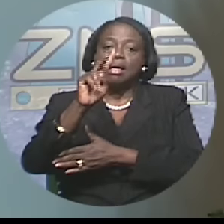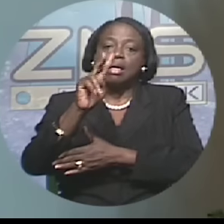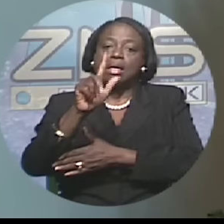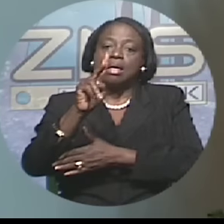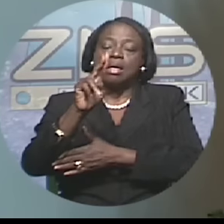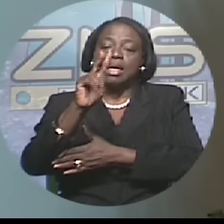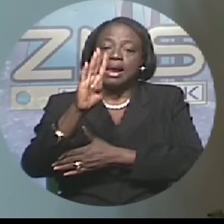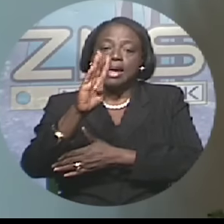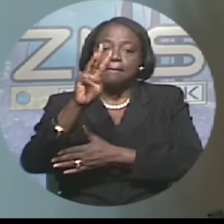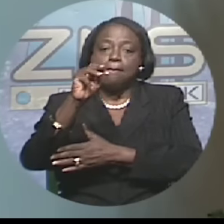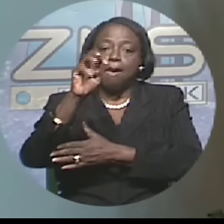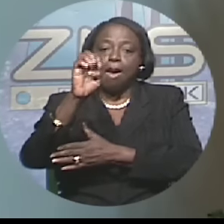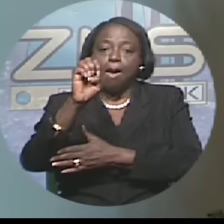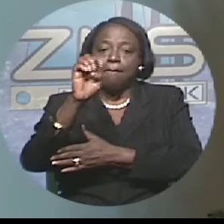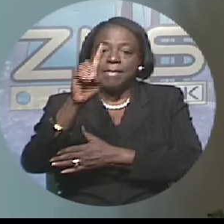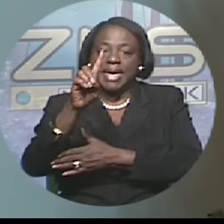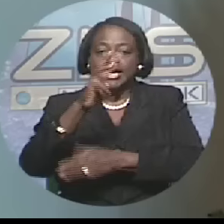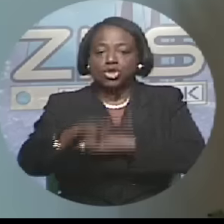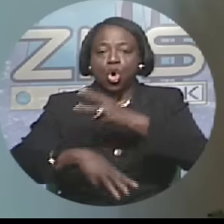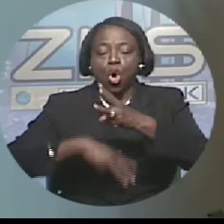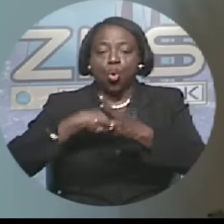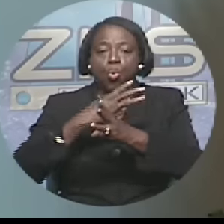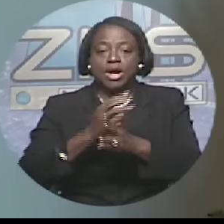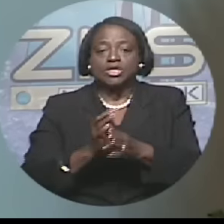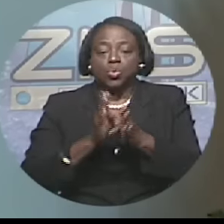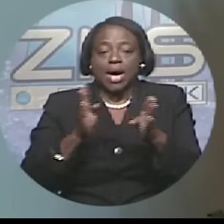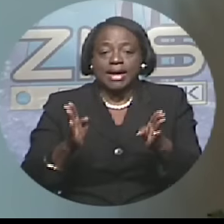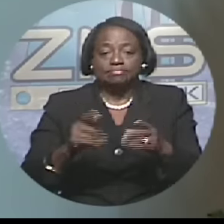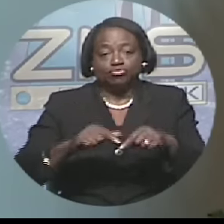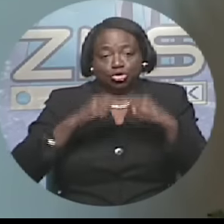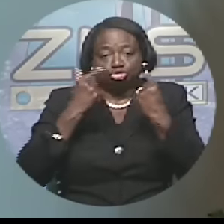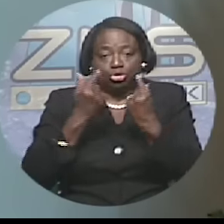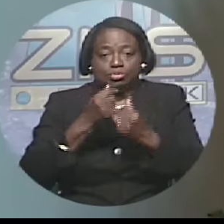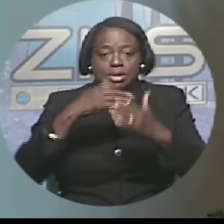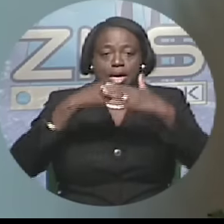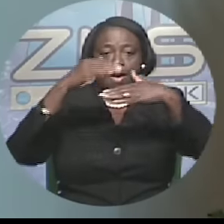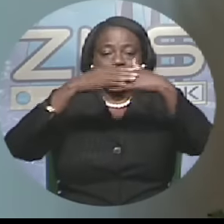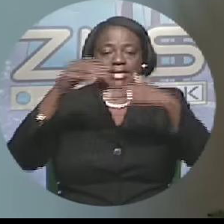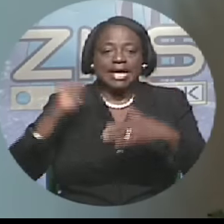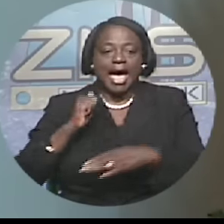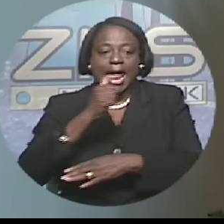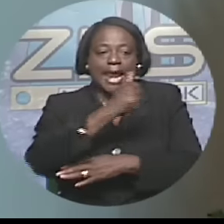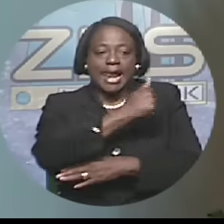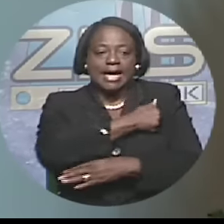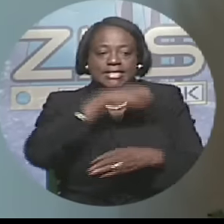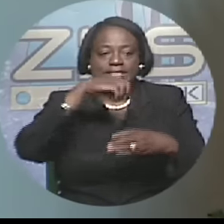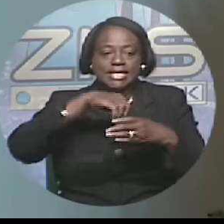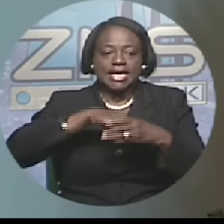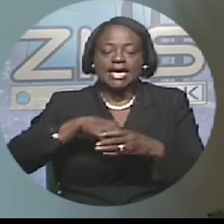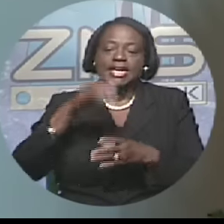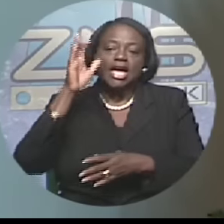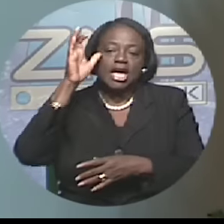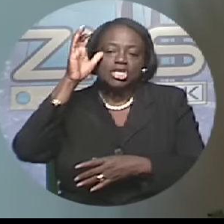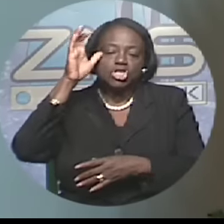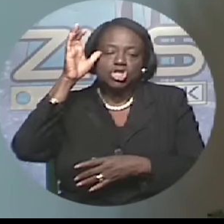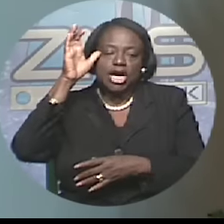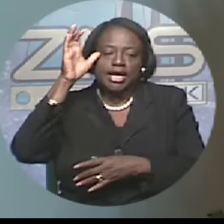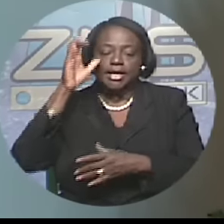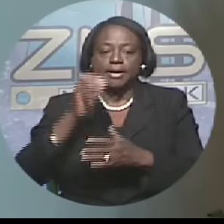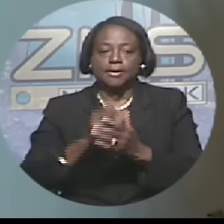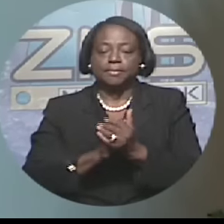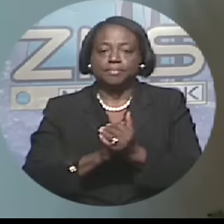worldwide. This is the group that is building Atlantis in China, and the group that has Sol Kerslin under contract to superintend